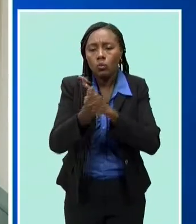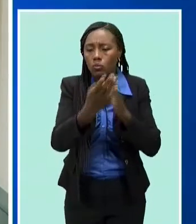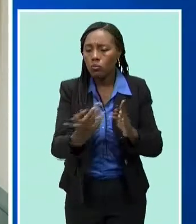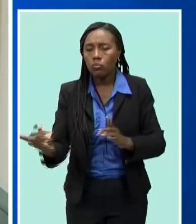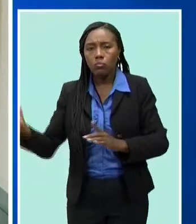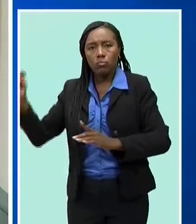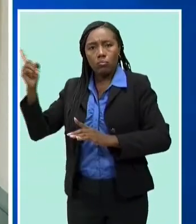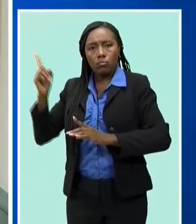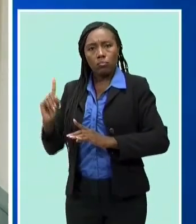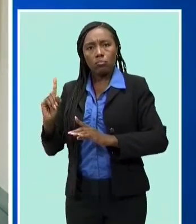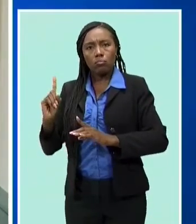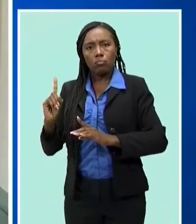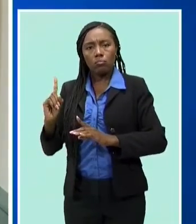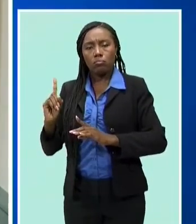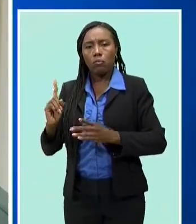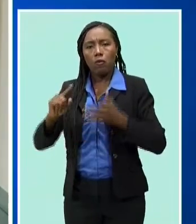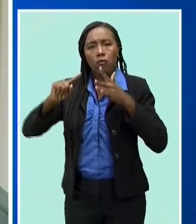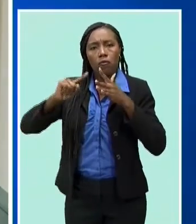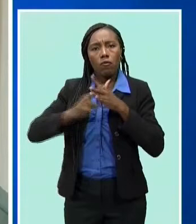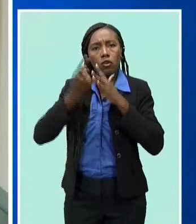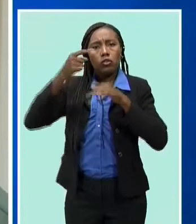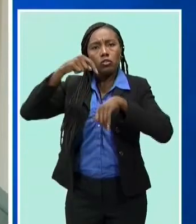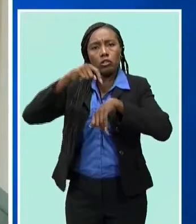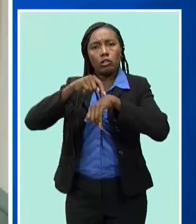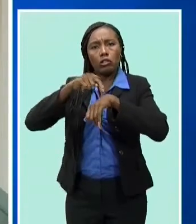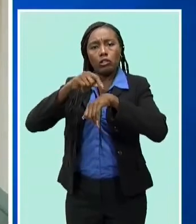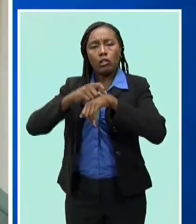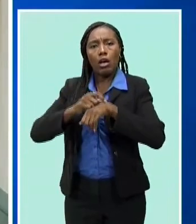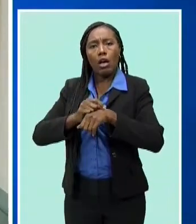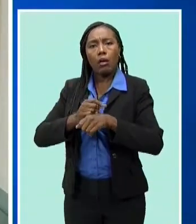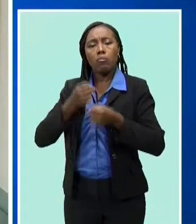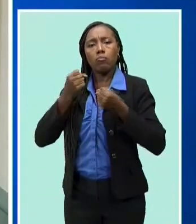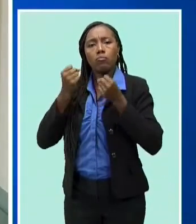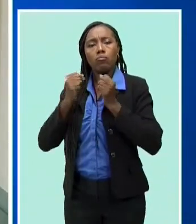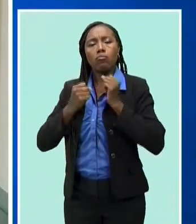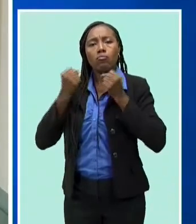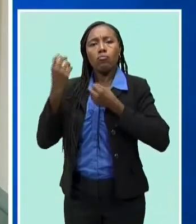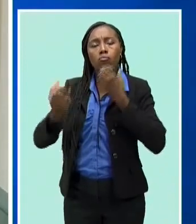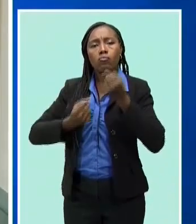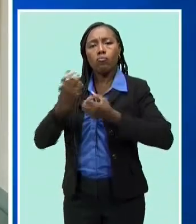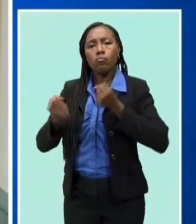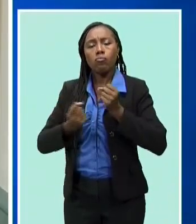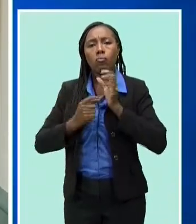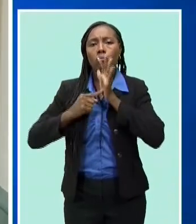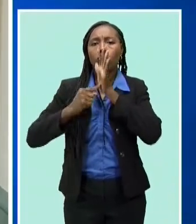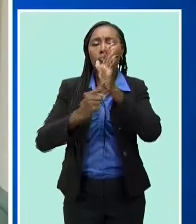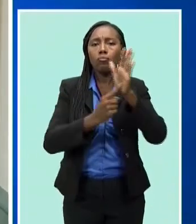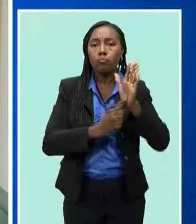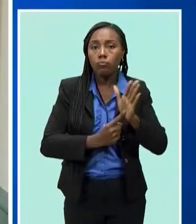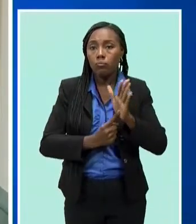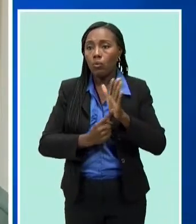level to the next level. So when you leave an audition as a winner,